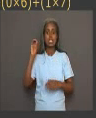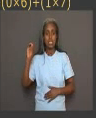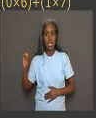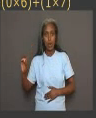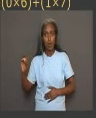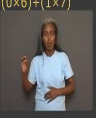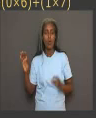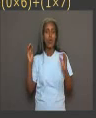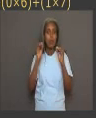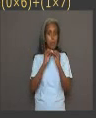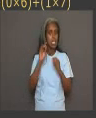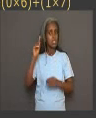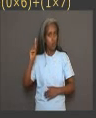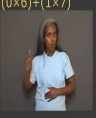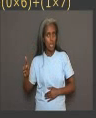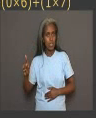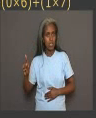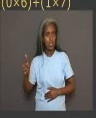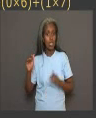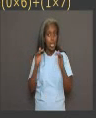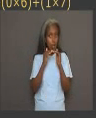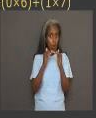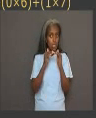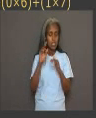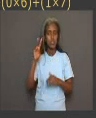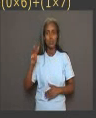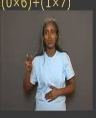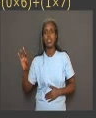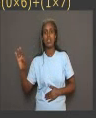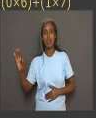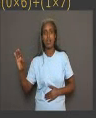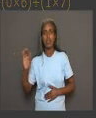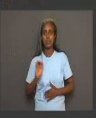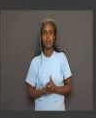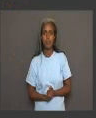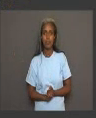0 plus 1 equals 29.